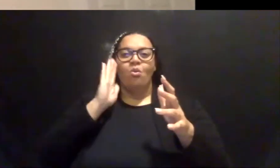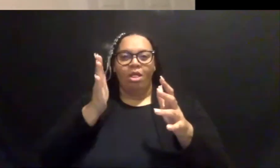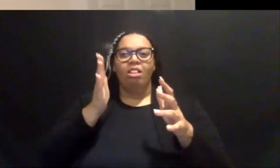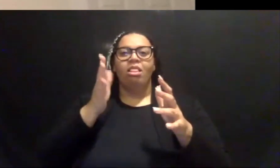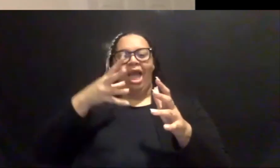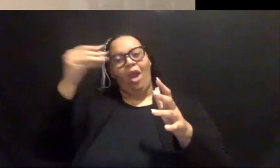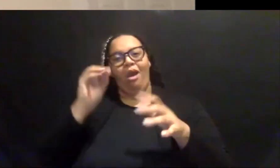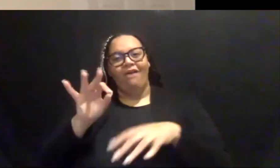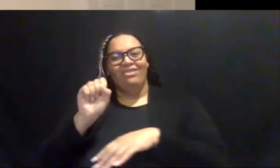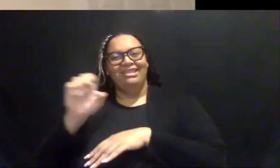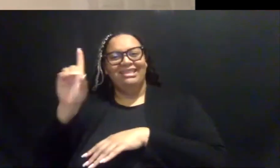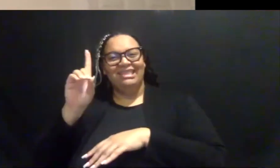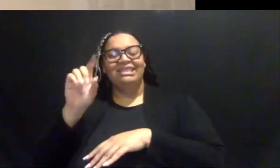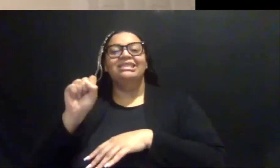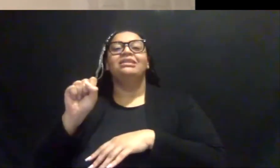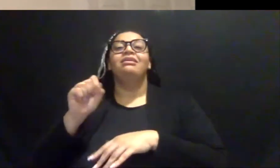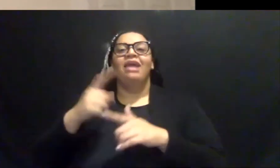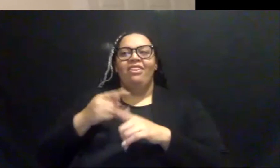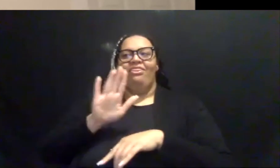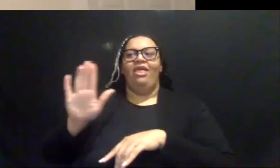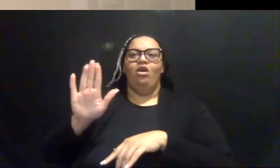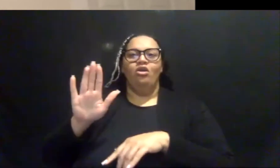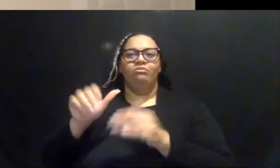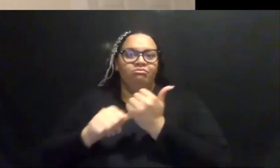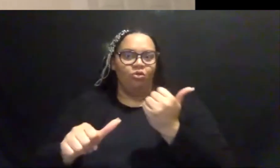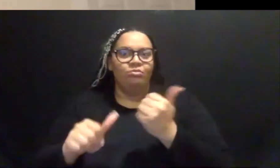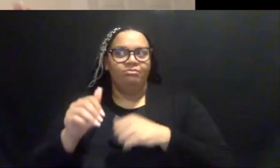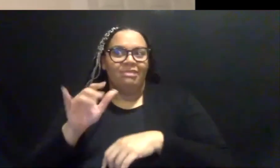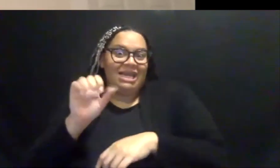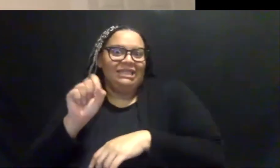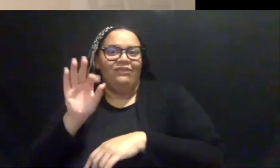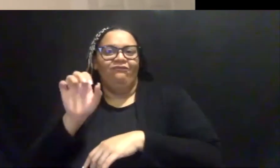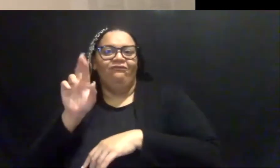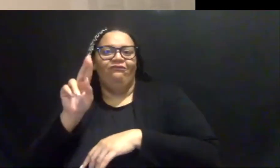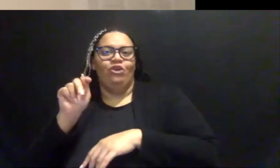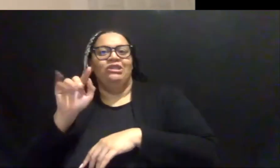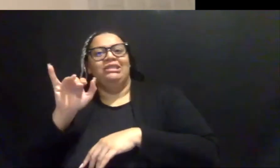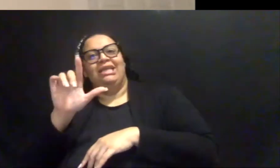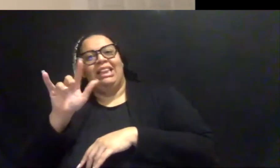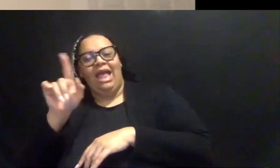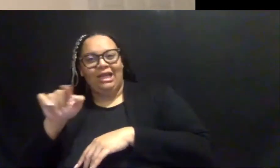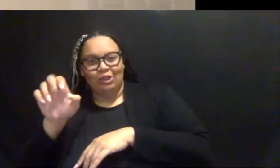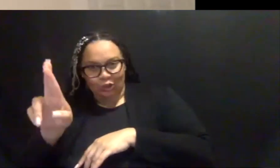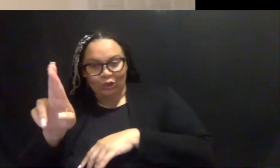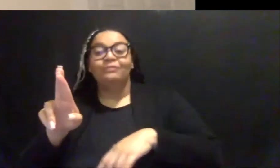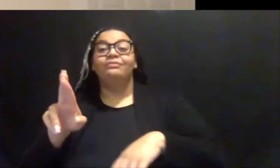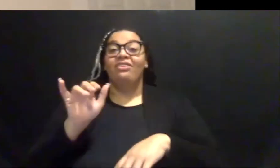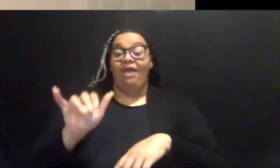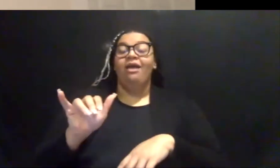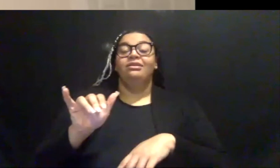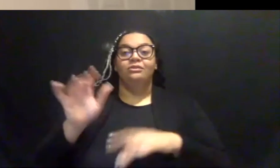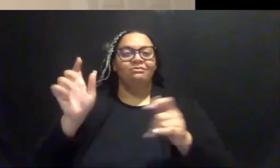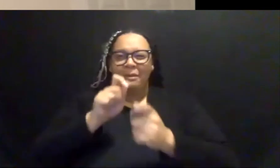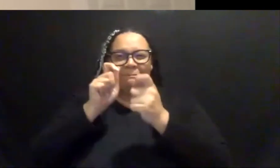also their feces acts as fertilizer. And so that's kind of like a perfect system for regenerating forests. And